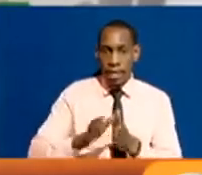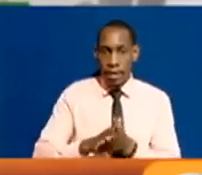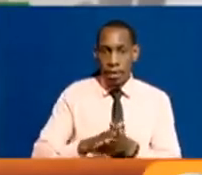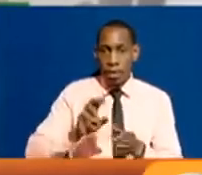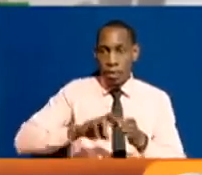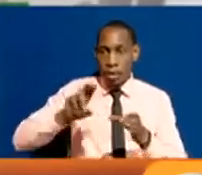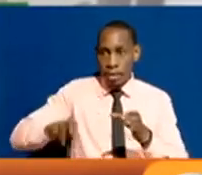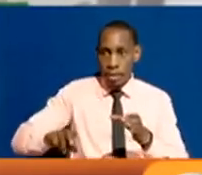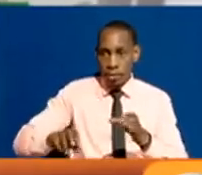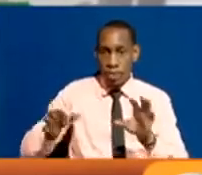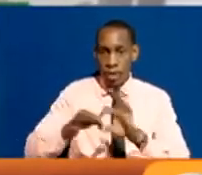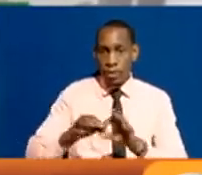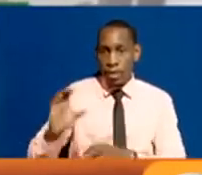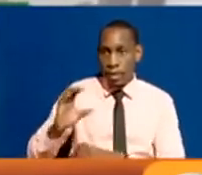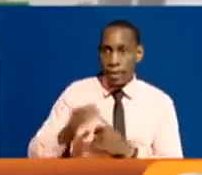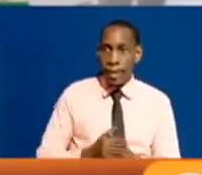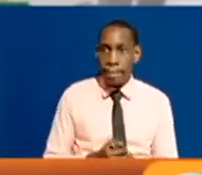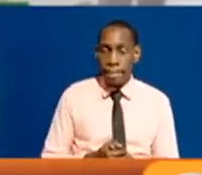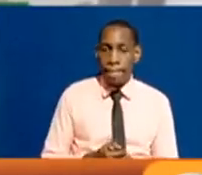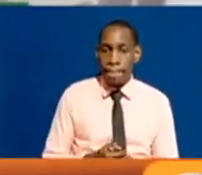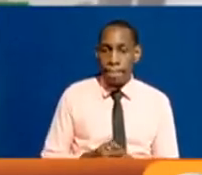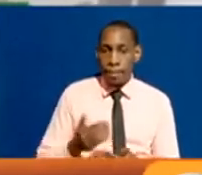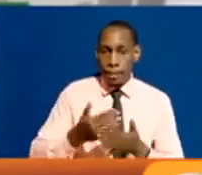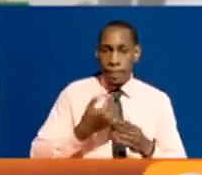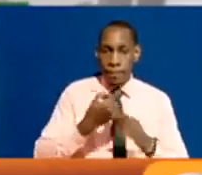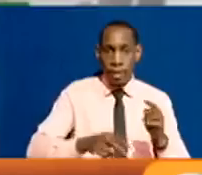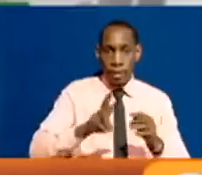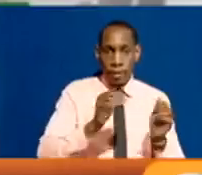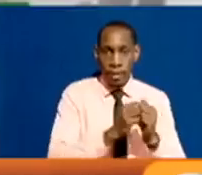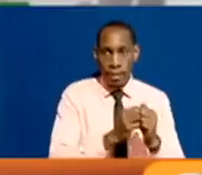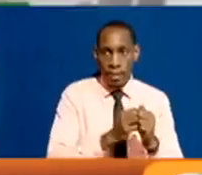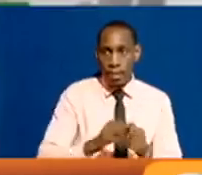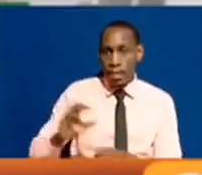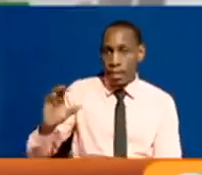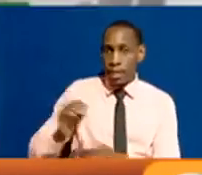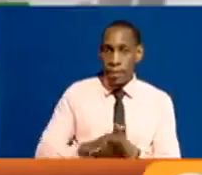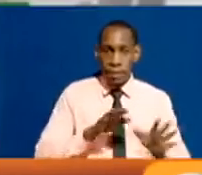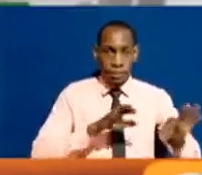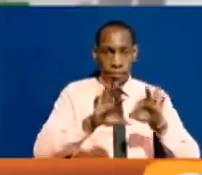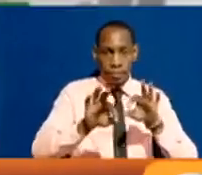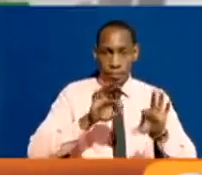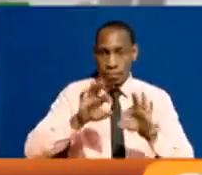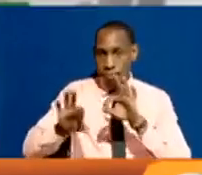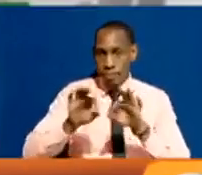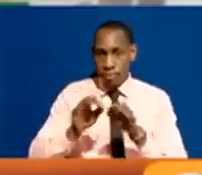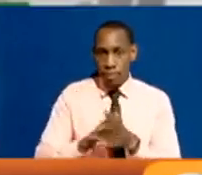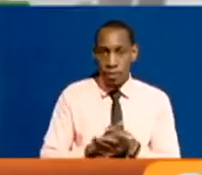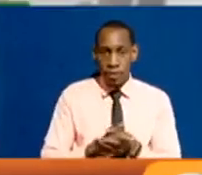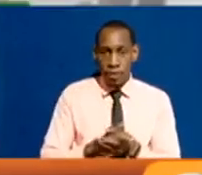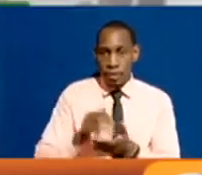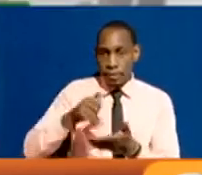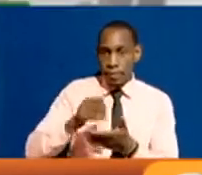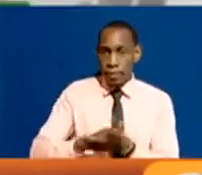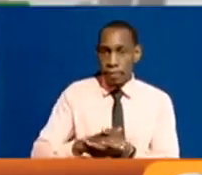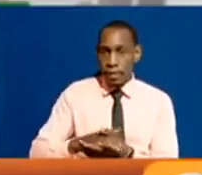to resign to join the cabinet. Before 2010, the cabinet was picked entirely from among